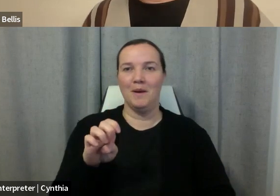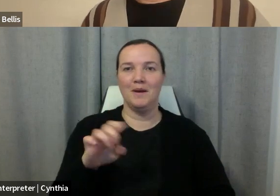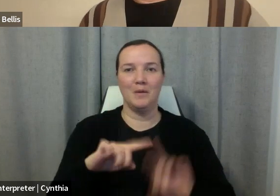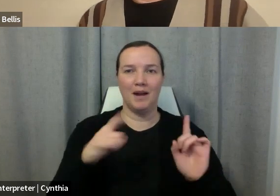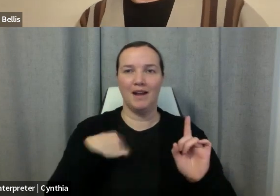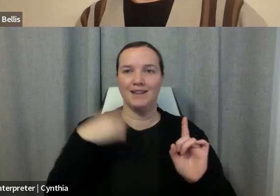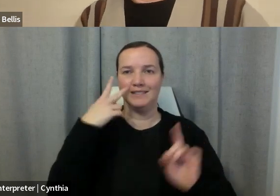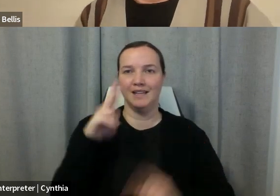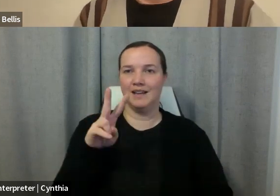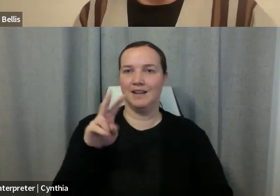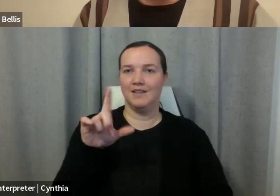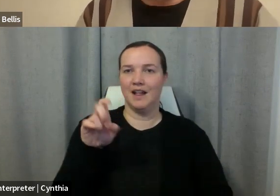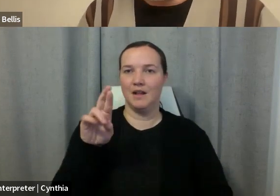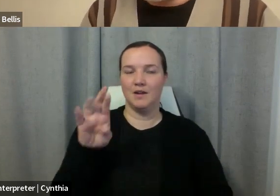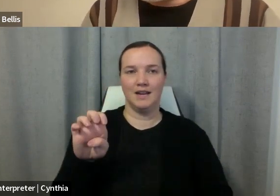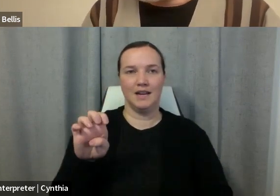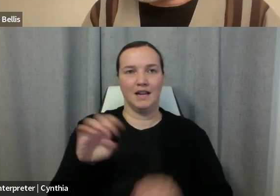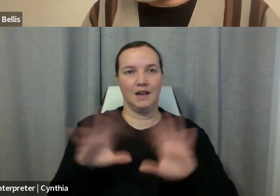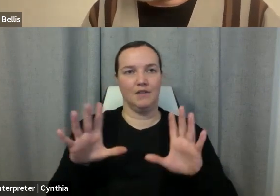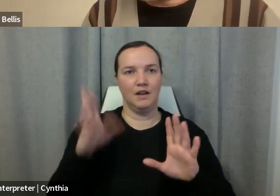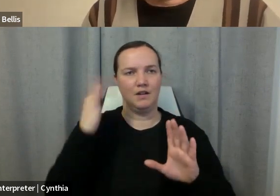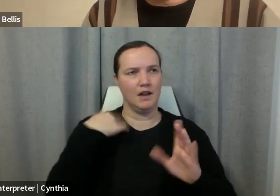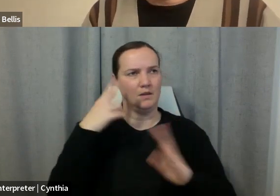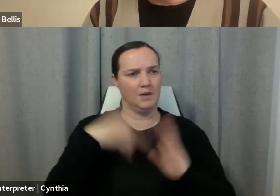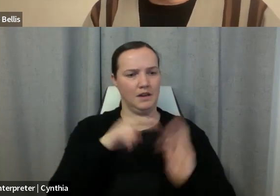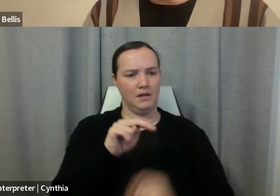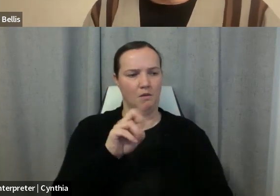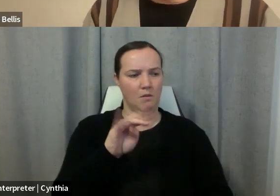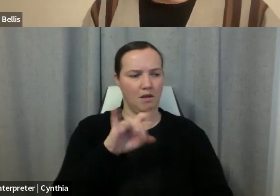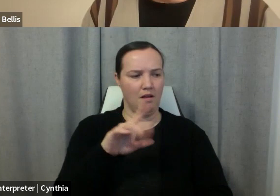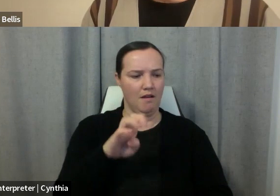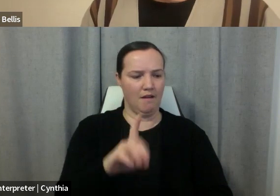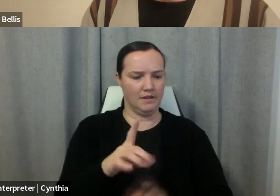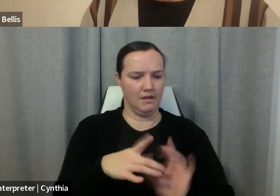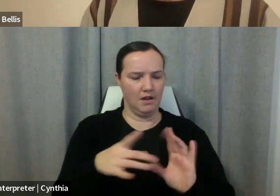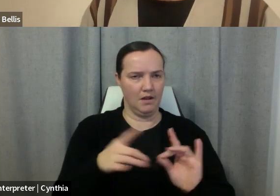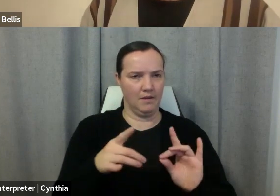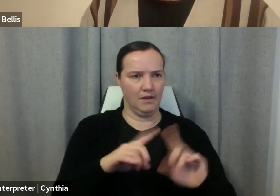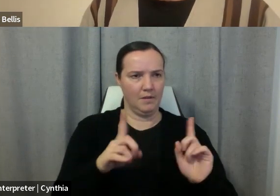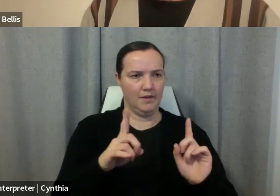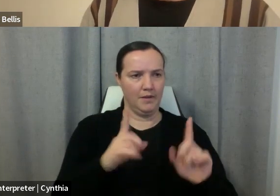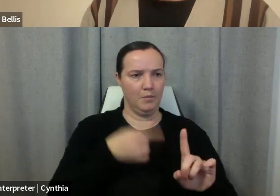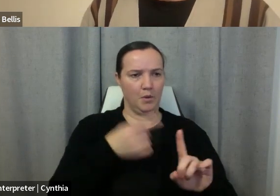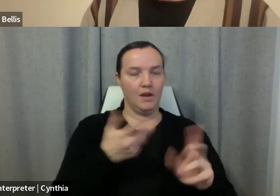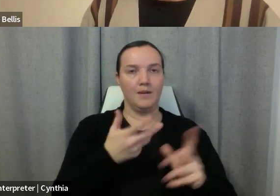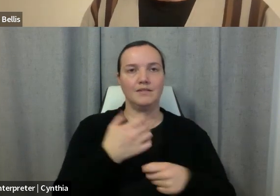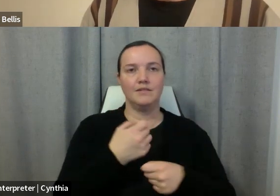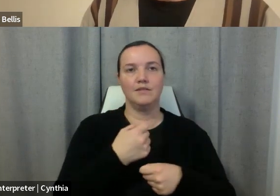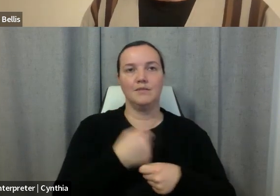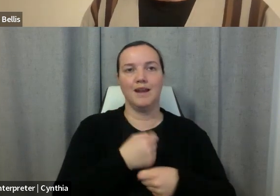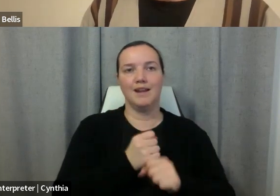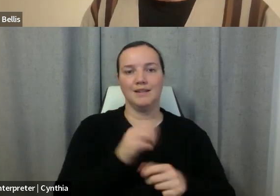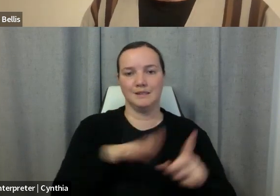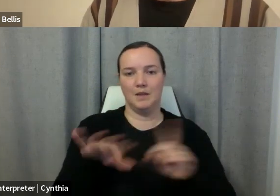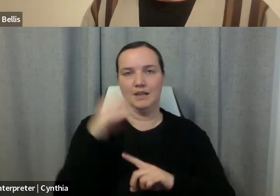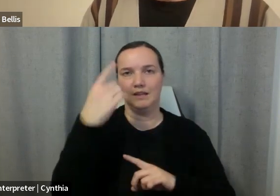clarifying for everybody's benefit, because initially I did read the normalize, think, oh, I don't know if you want to normal, but I used to the point is to create space for the fact that that is